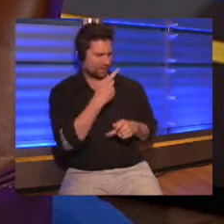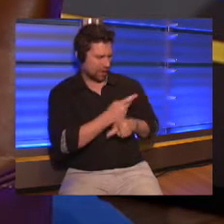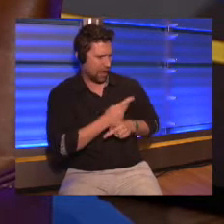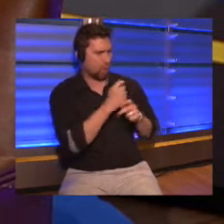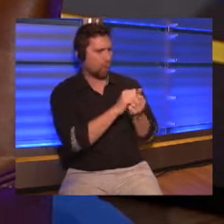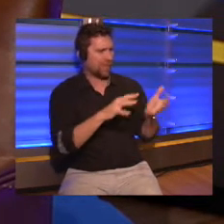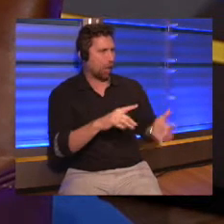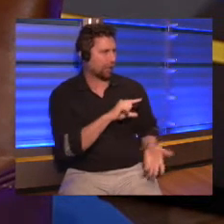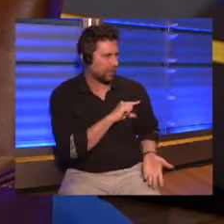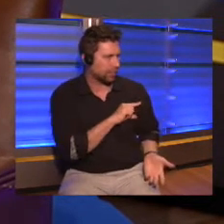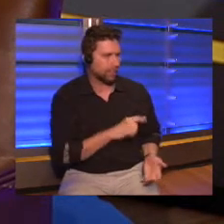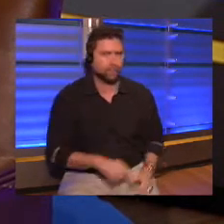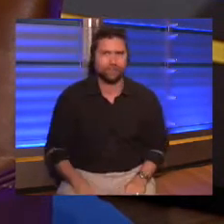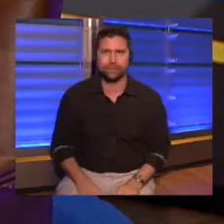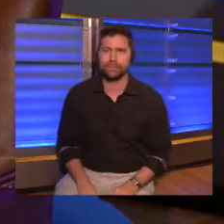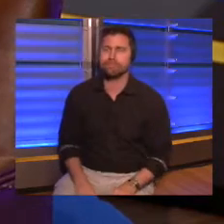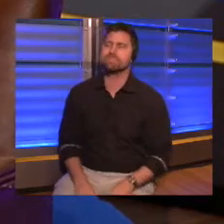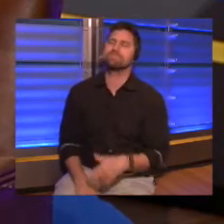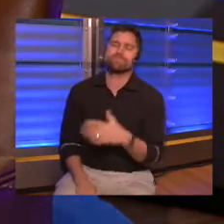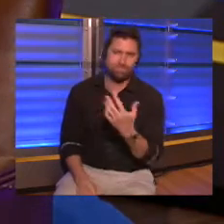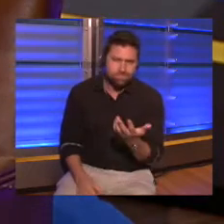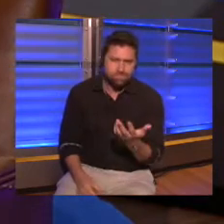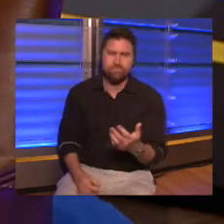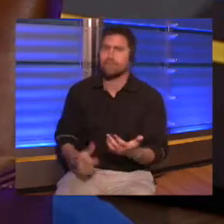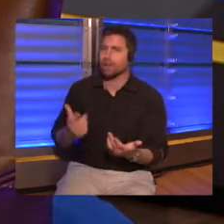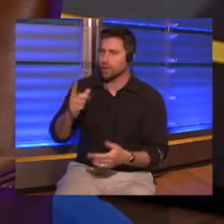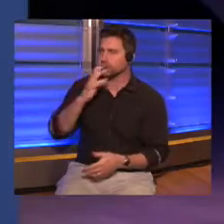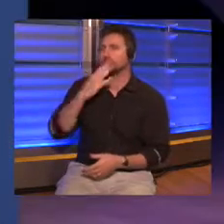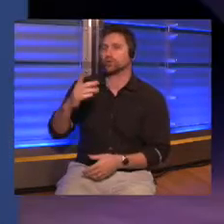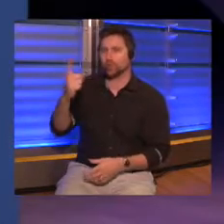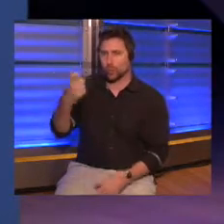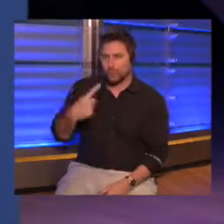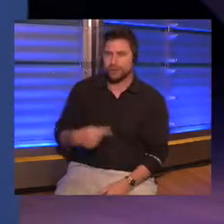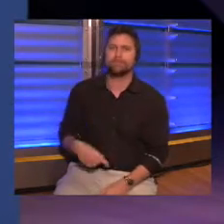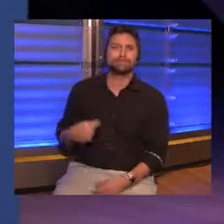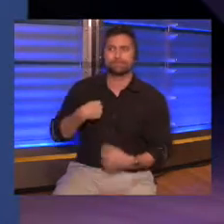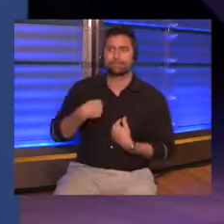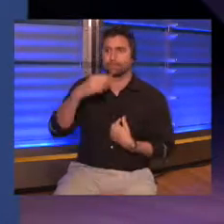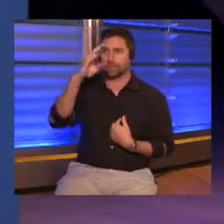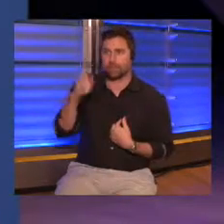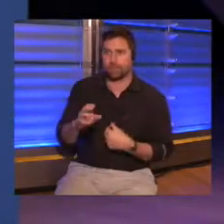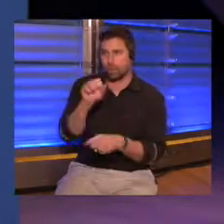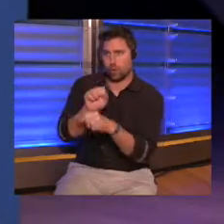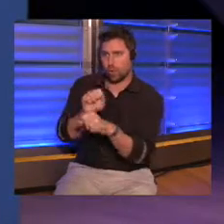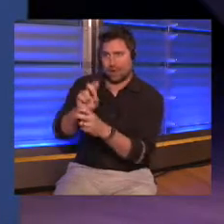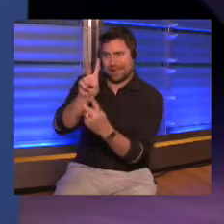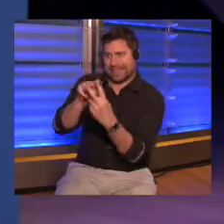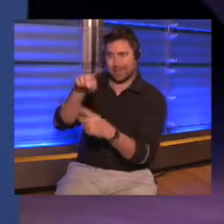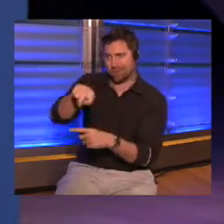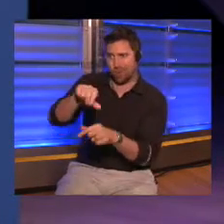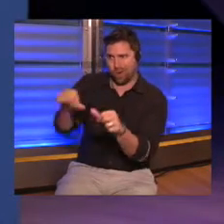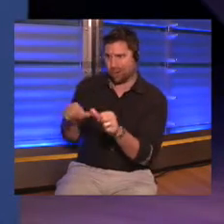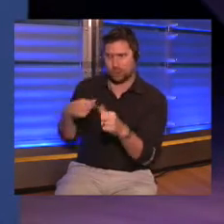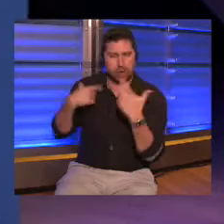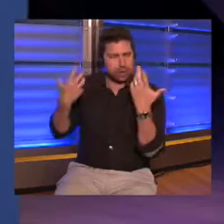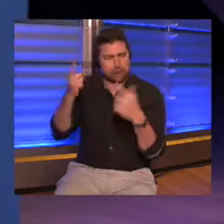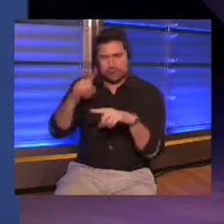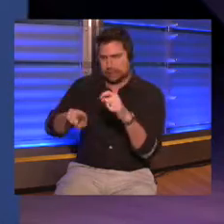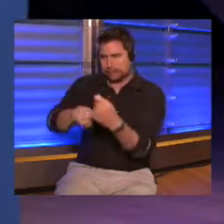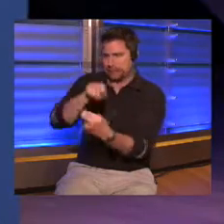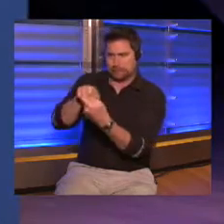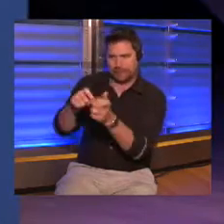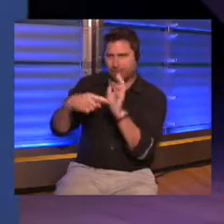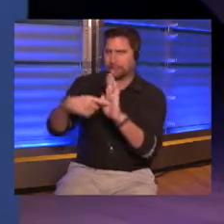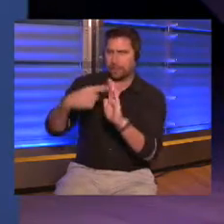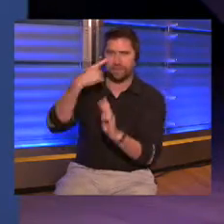guilt? Yeah, you know, that's a really good question. And I have never worked in either area, so I can't give you a specific